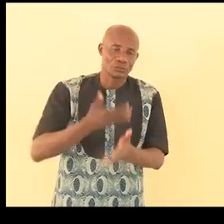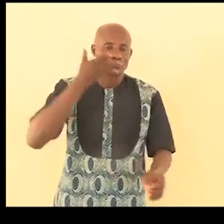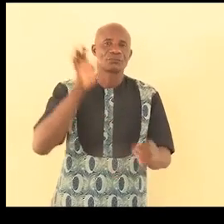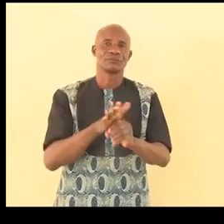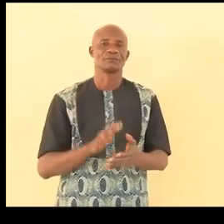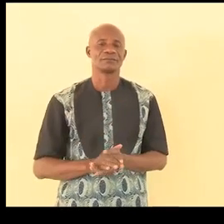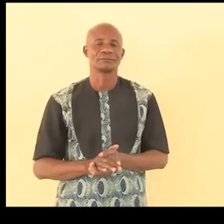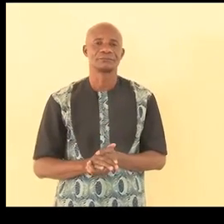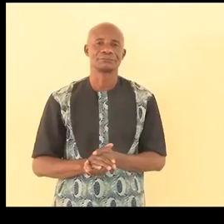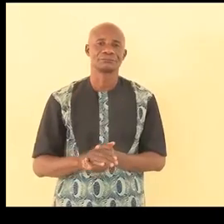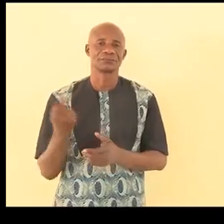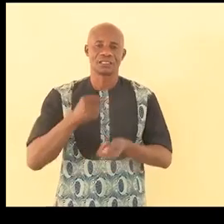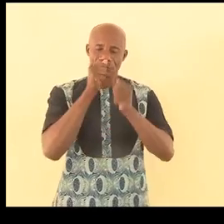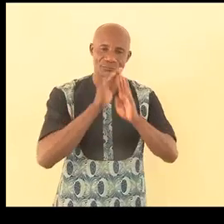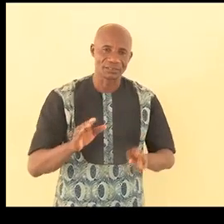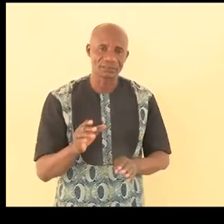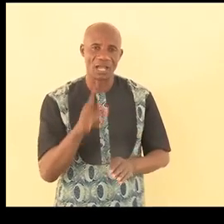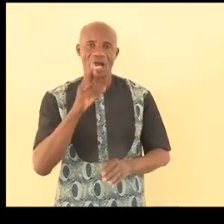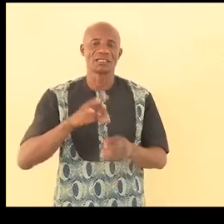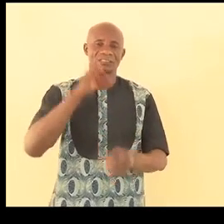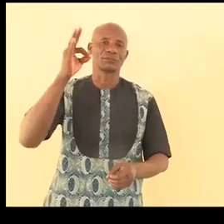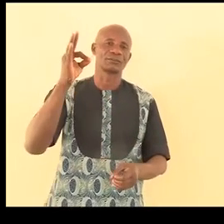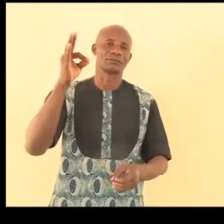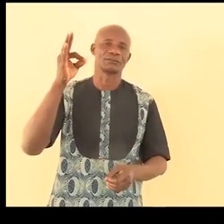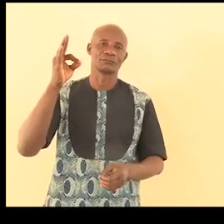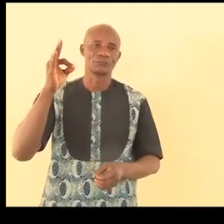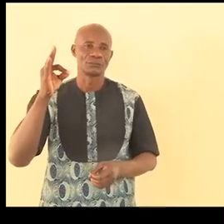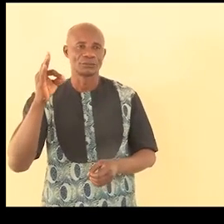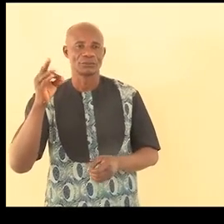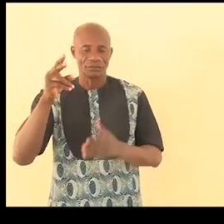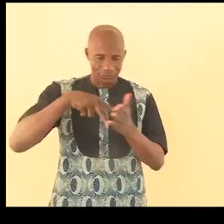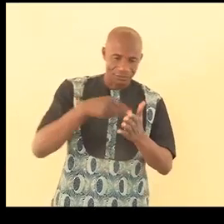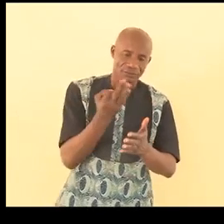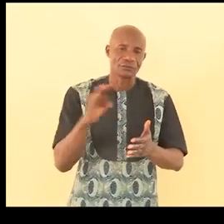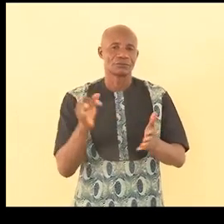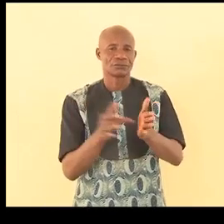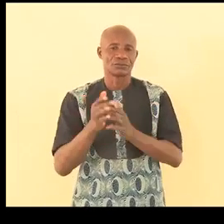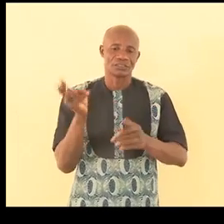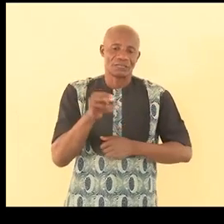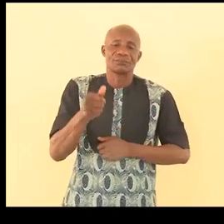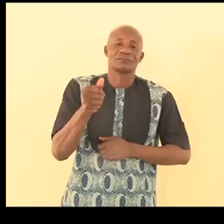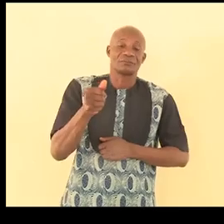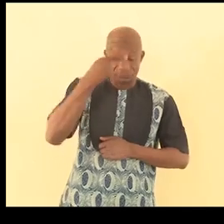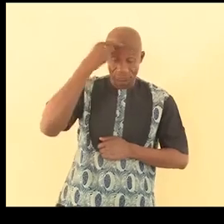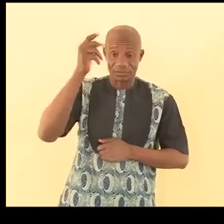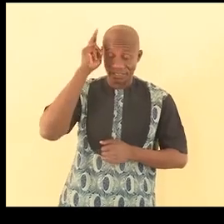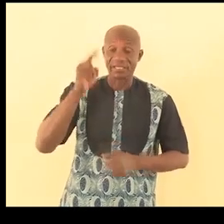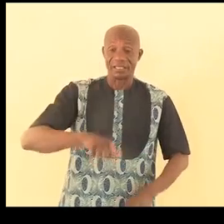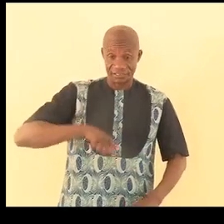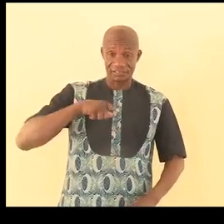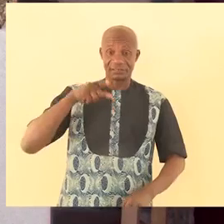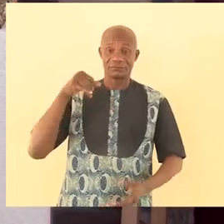new covenant. The Beatitudes are the spiritual autobiography of Jesus himself because he lived it to the very